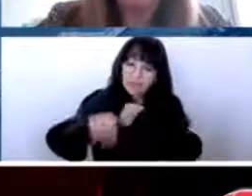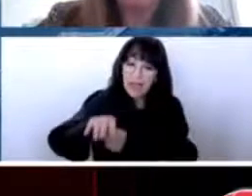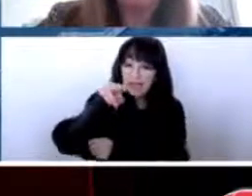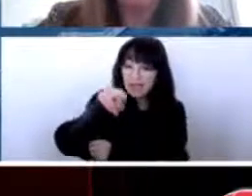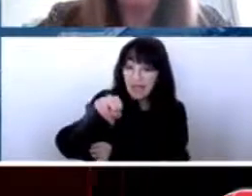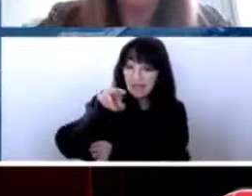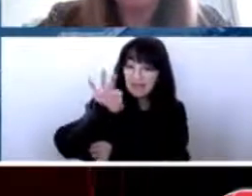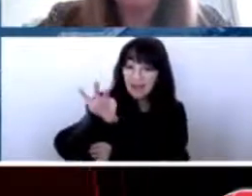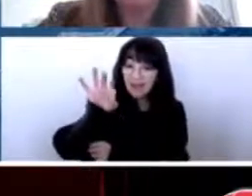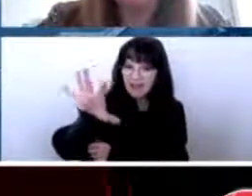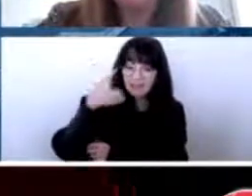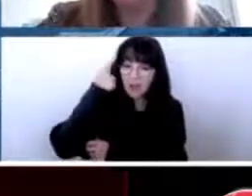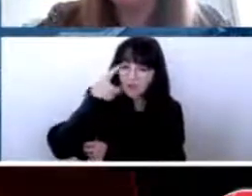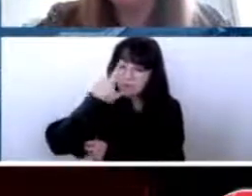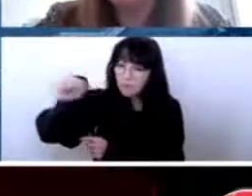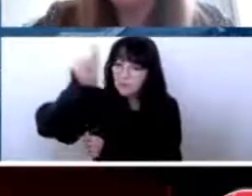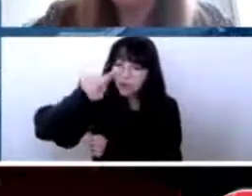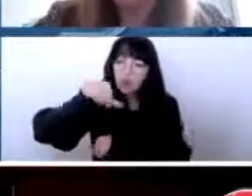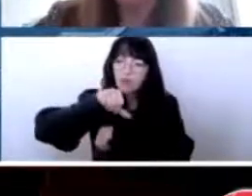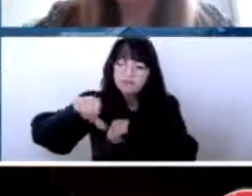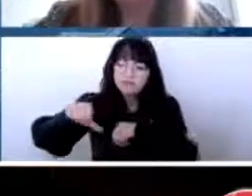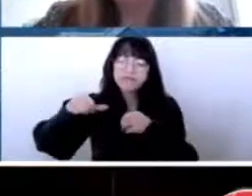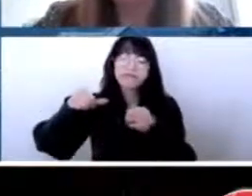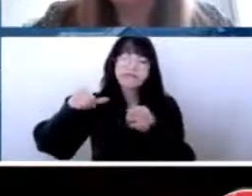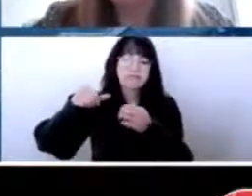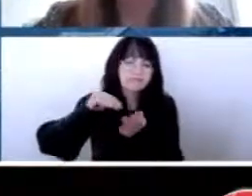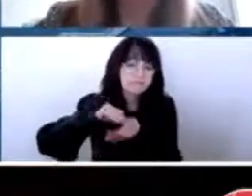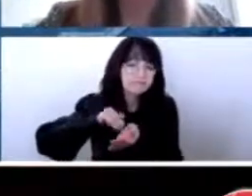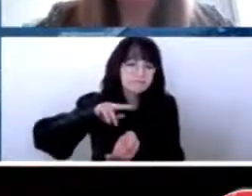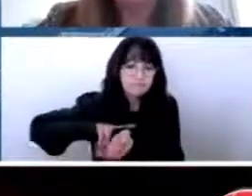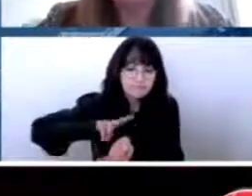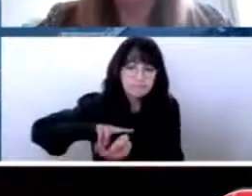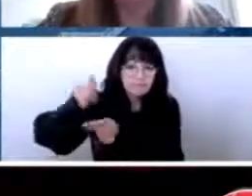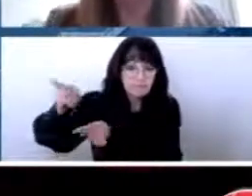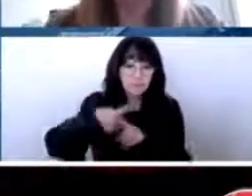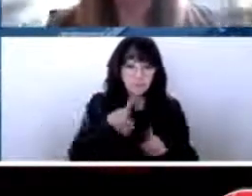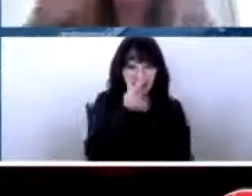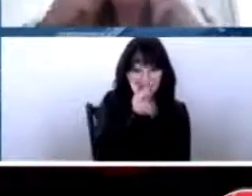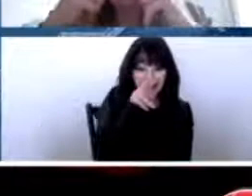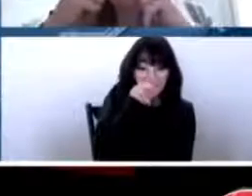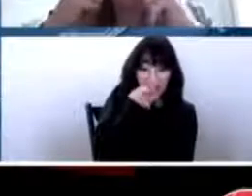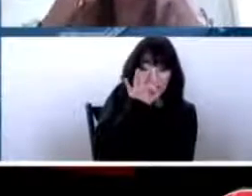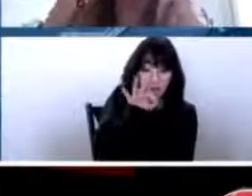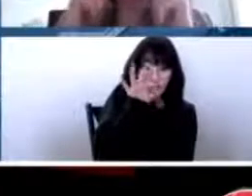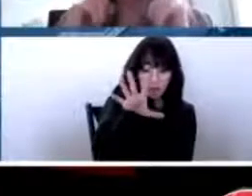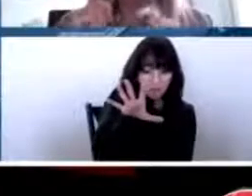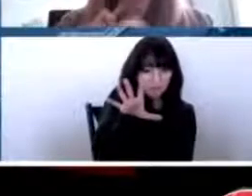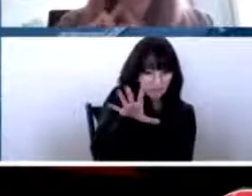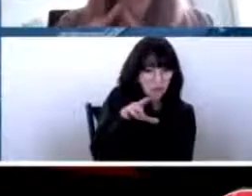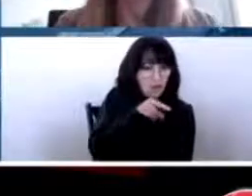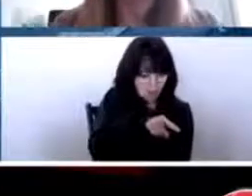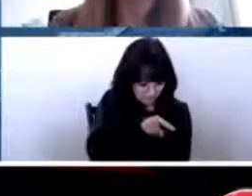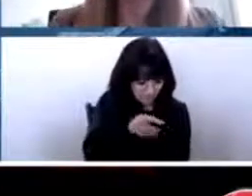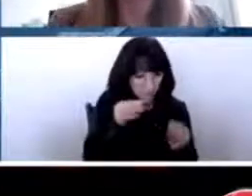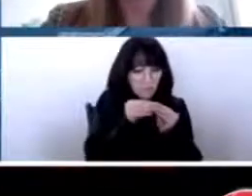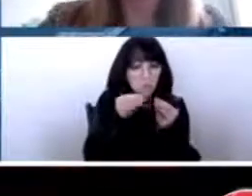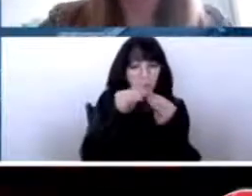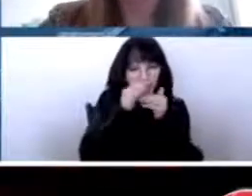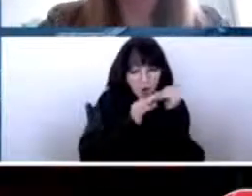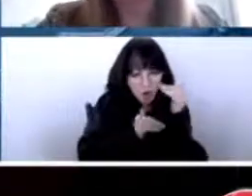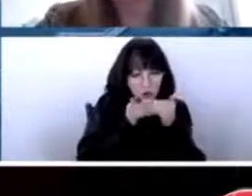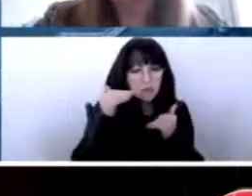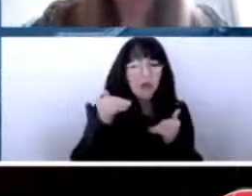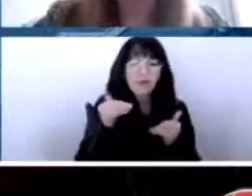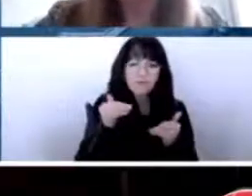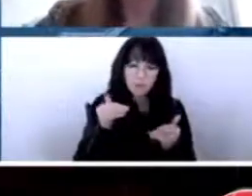KN95 mask is readily available, and it is very comfortable for most people. It fits very nicely